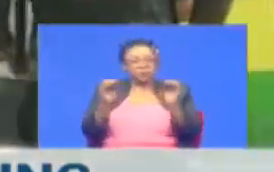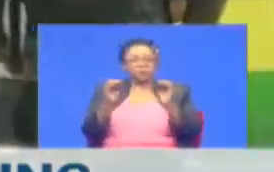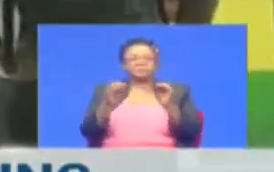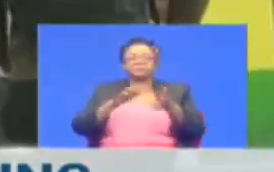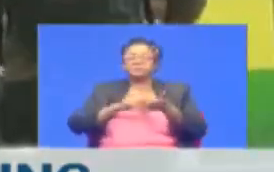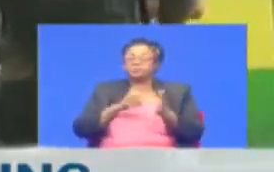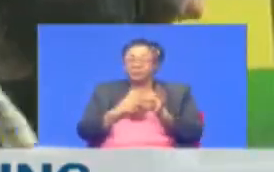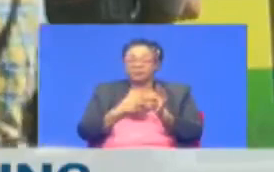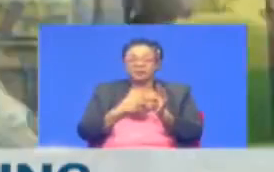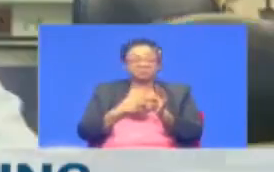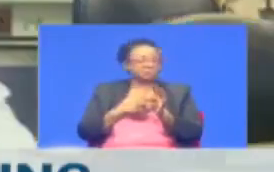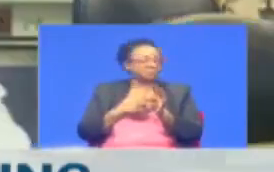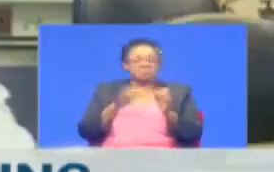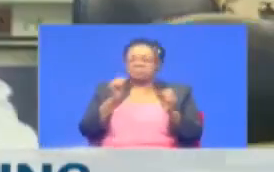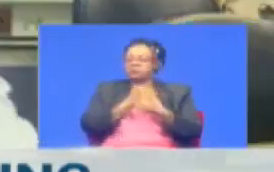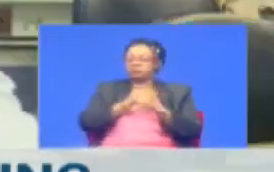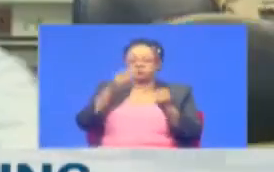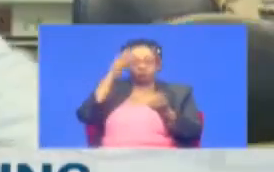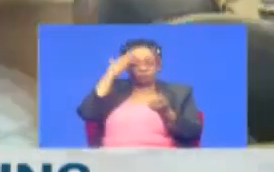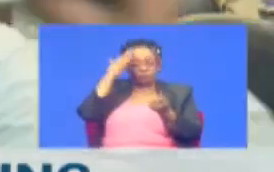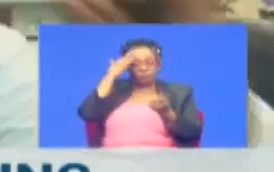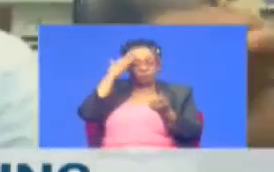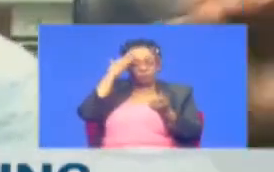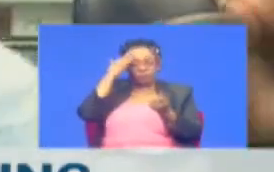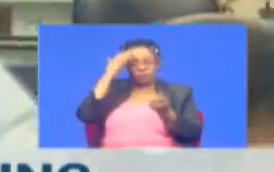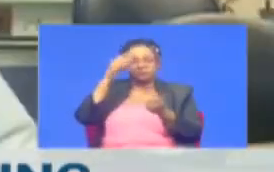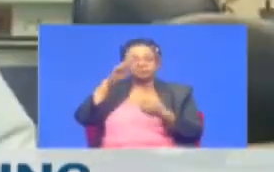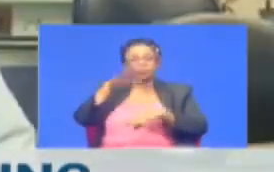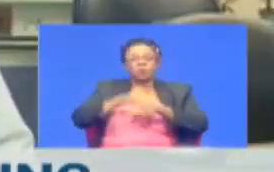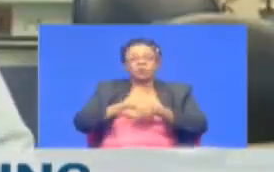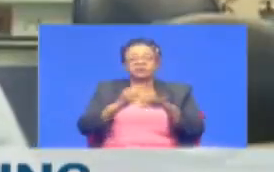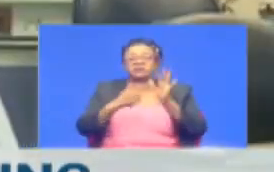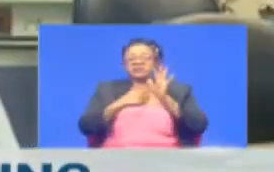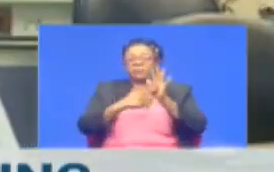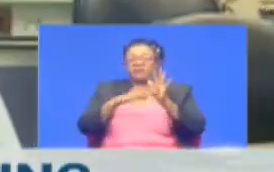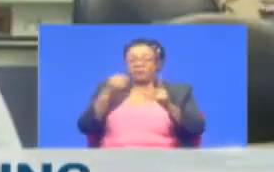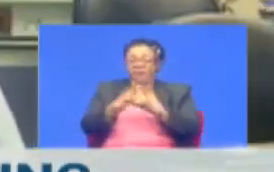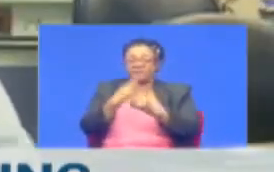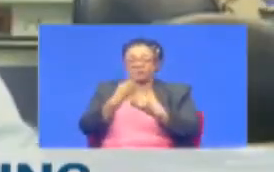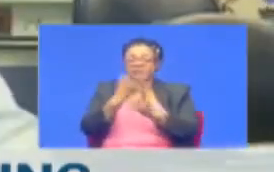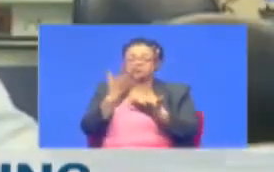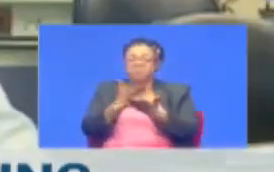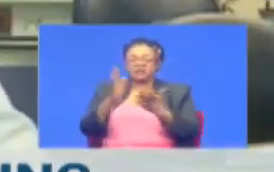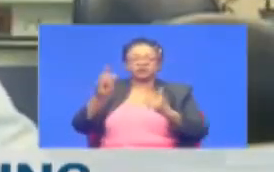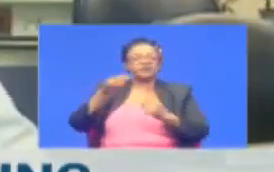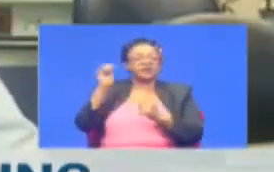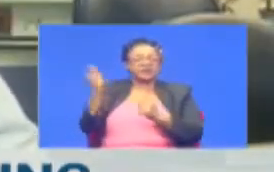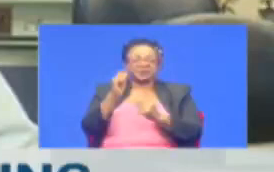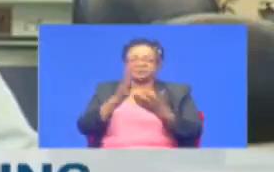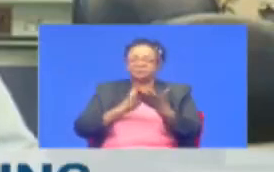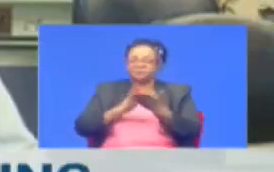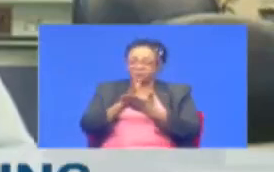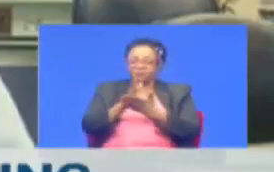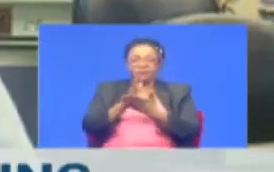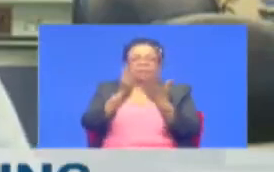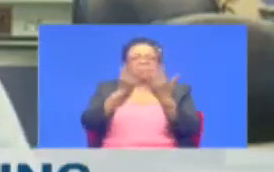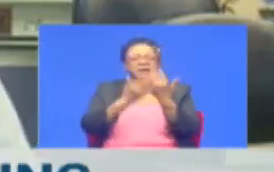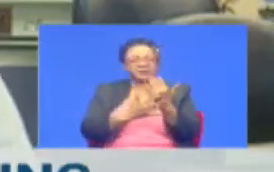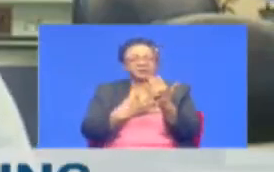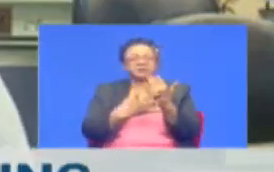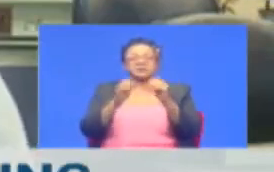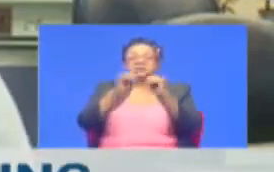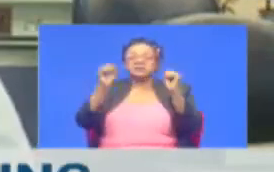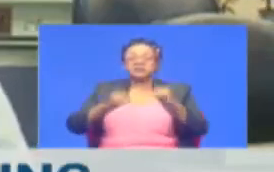go undetected. We got samples from different parts of Kenya through the blood bank